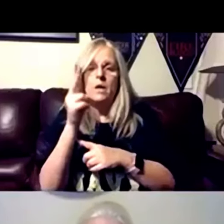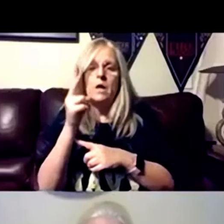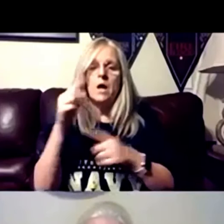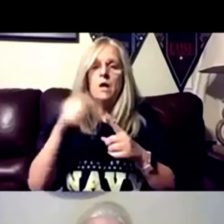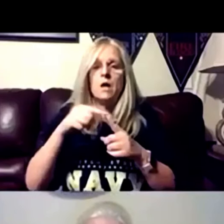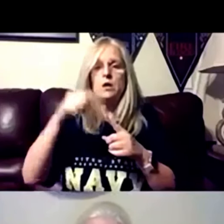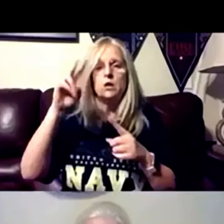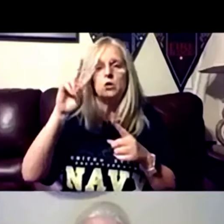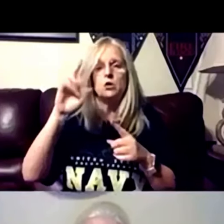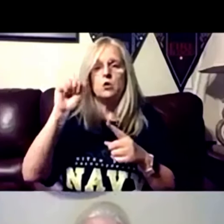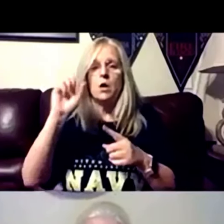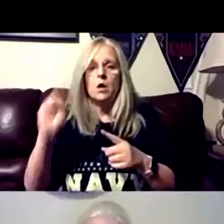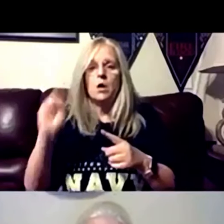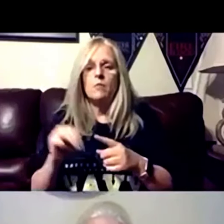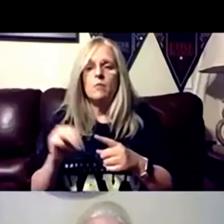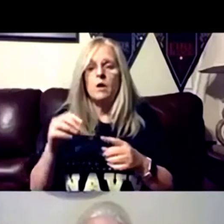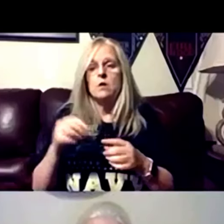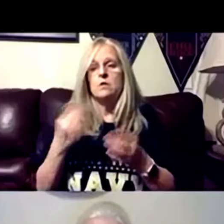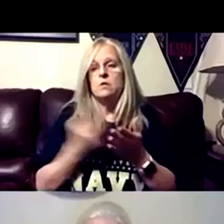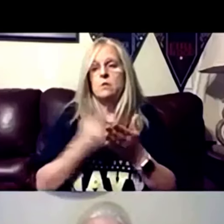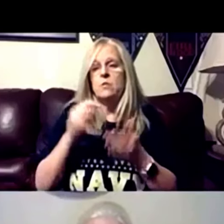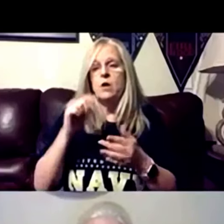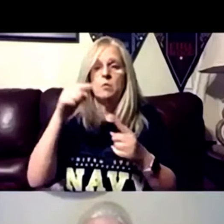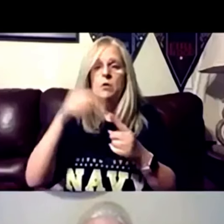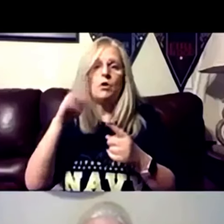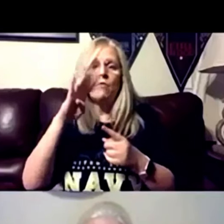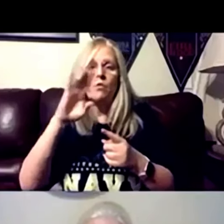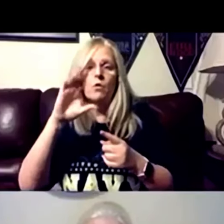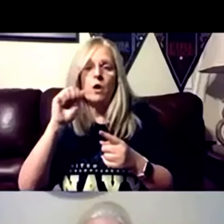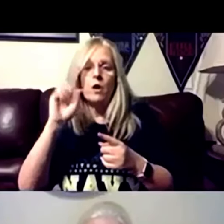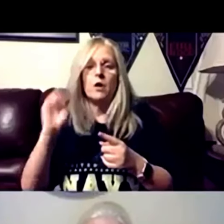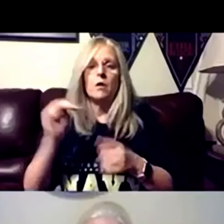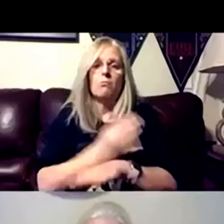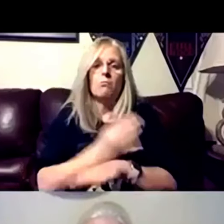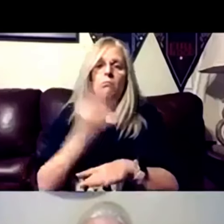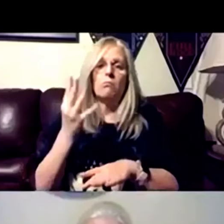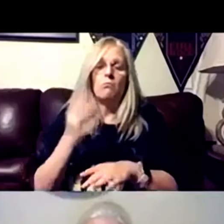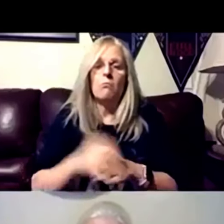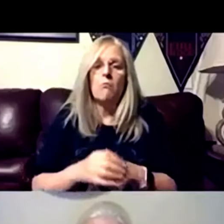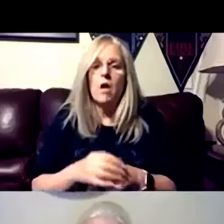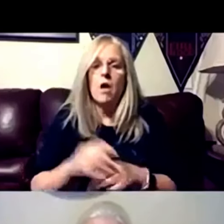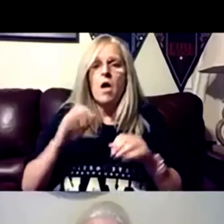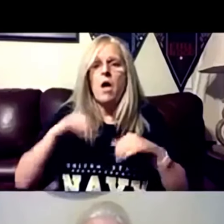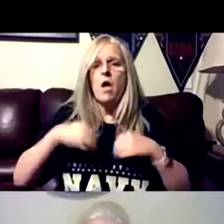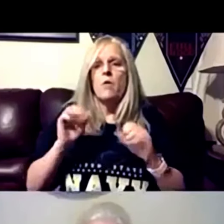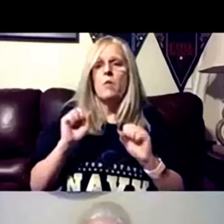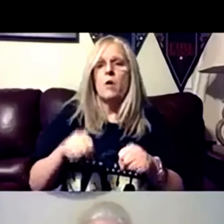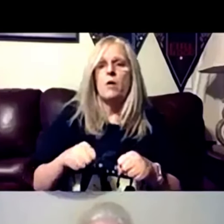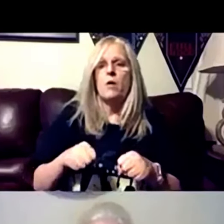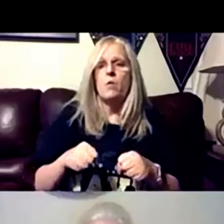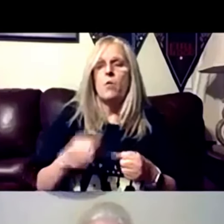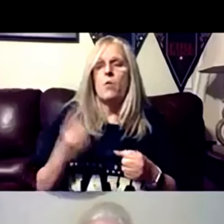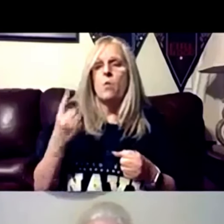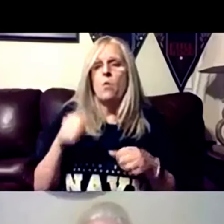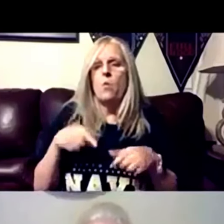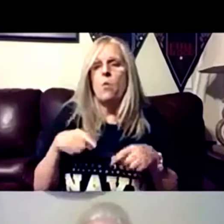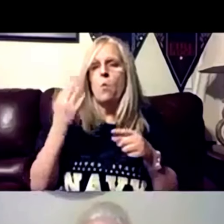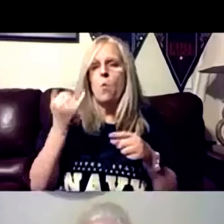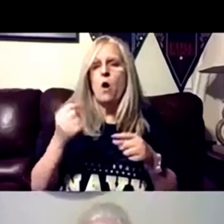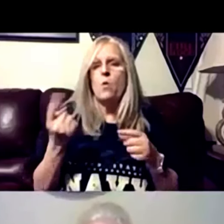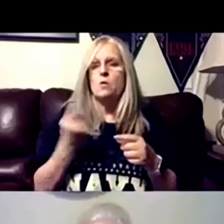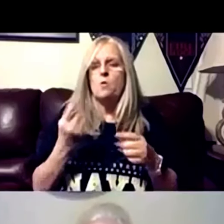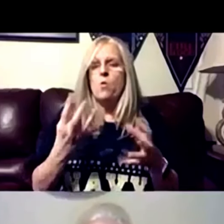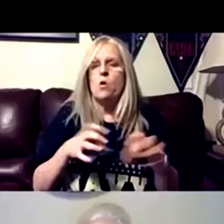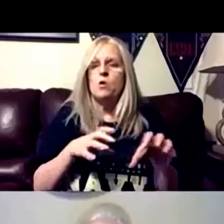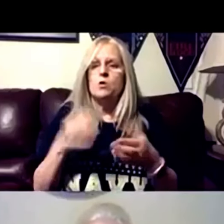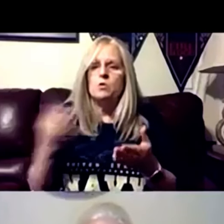prepared to be there until 4 a.m., right? Like, how is that even possible? Like, why would someone want to do something like that? It's like when we